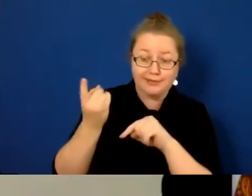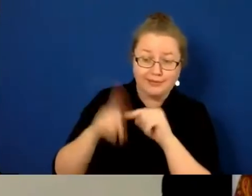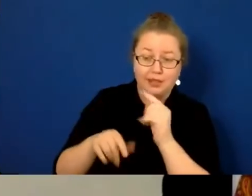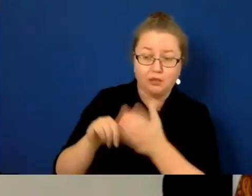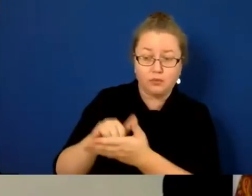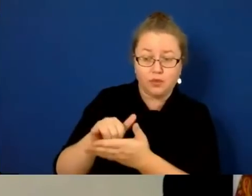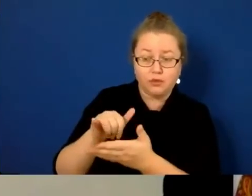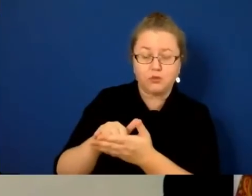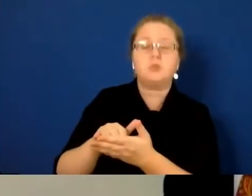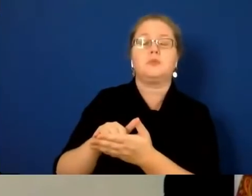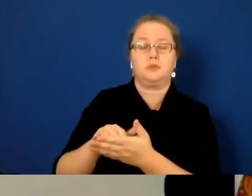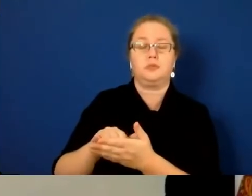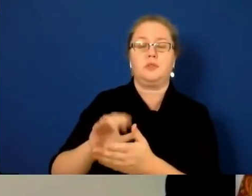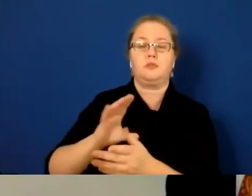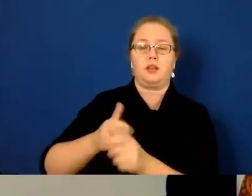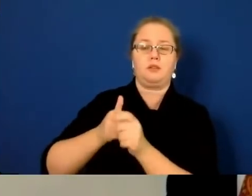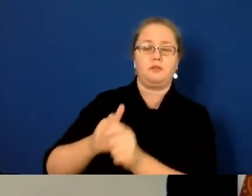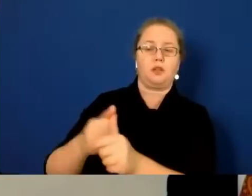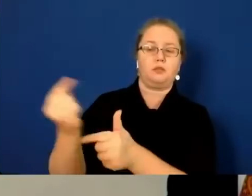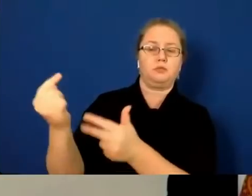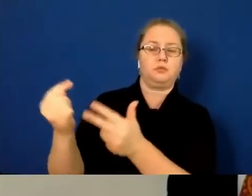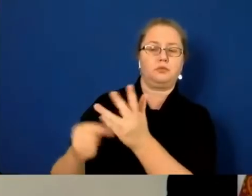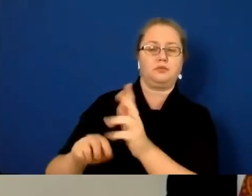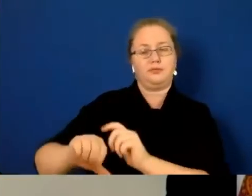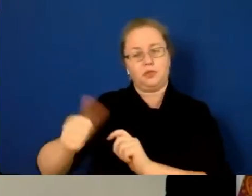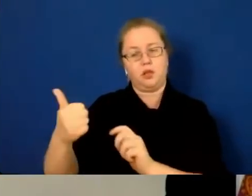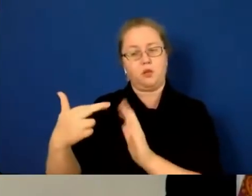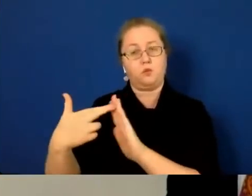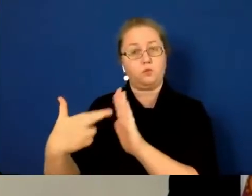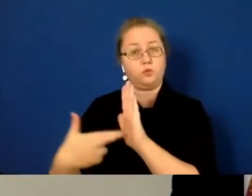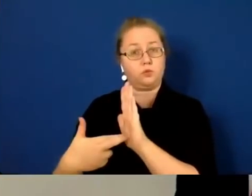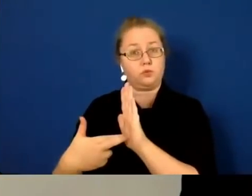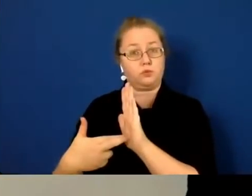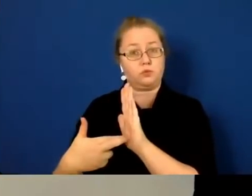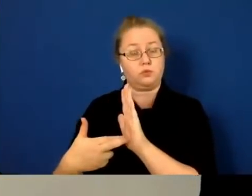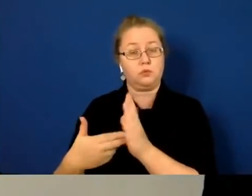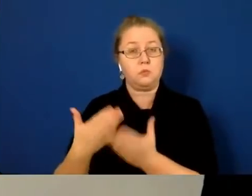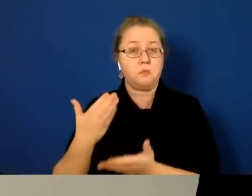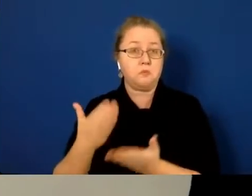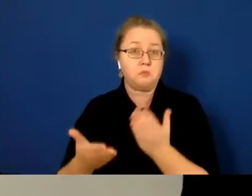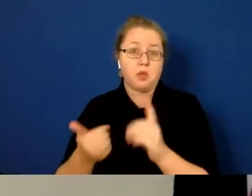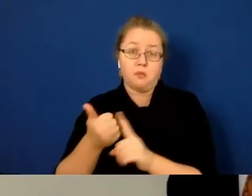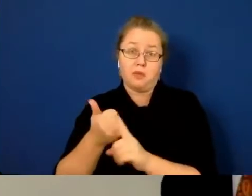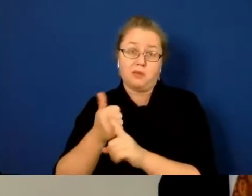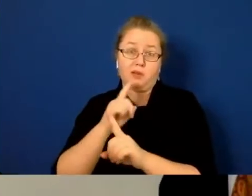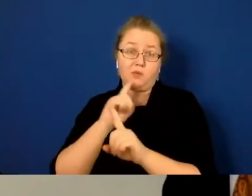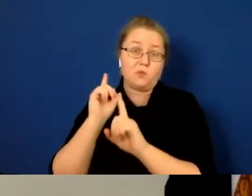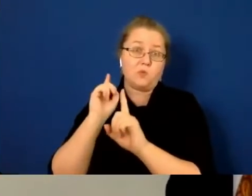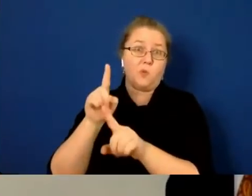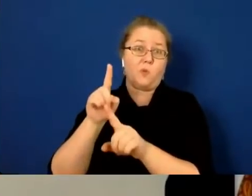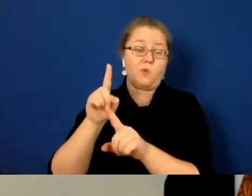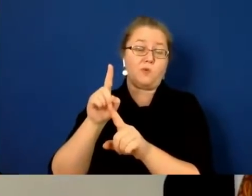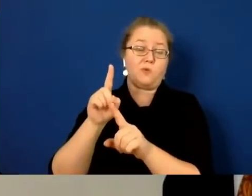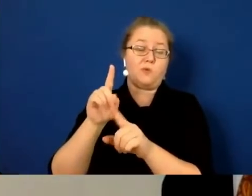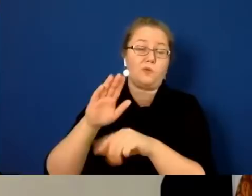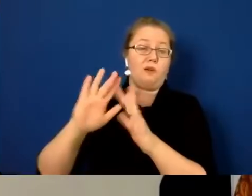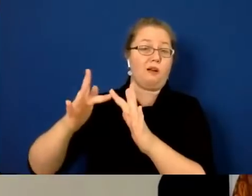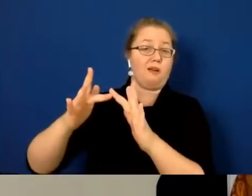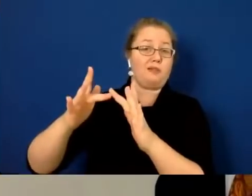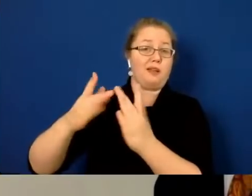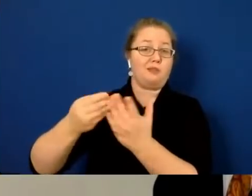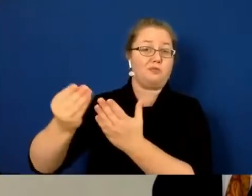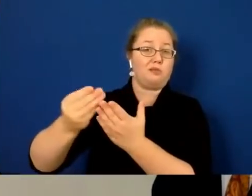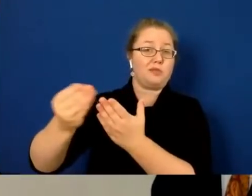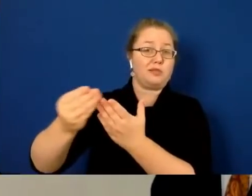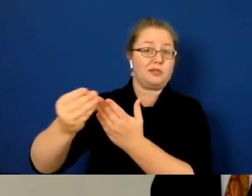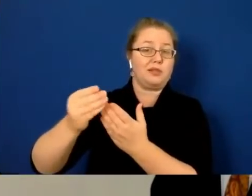cannot wear a mask. It is very few. There are very few medical conditions, but they are very real. And we are not going to be